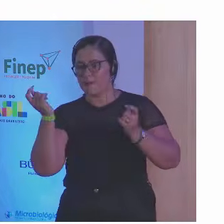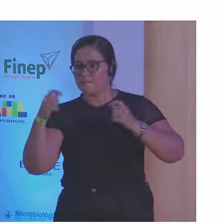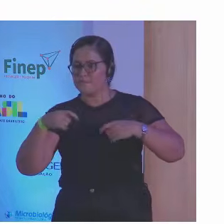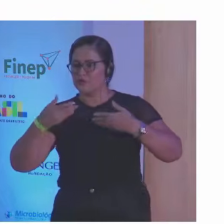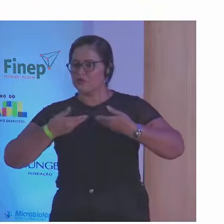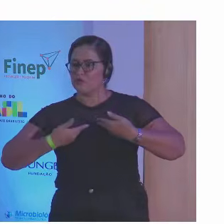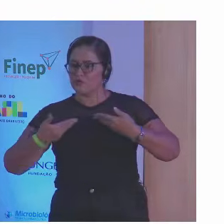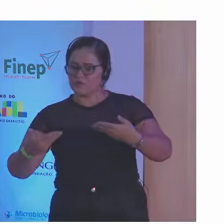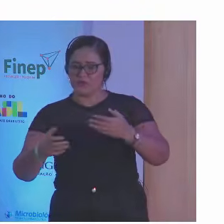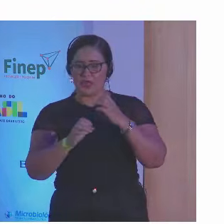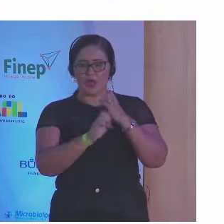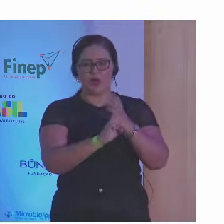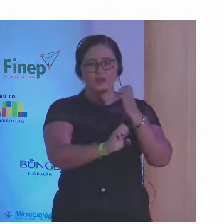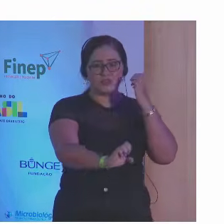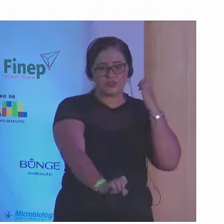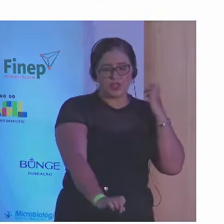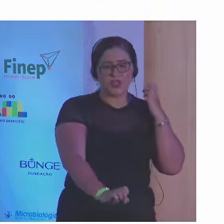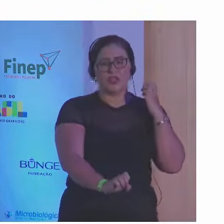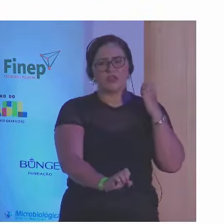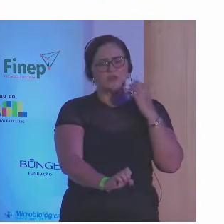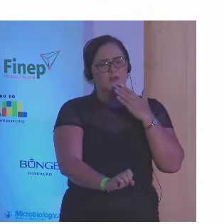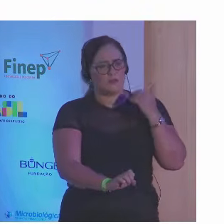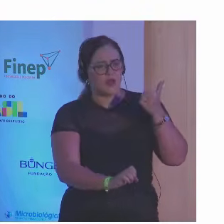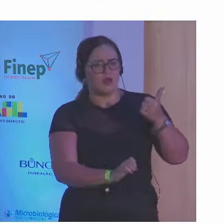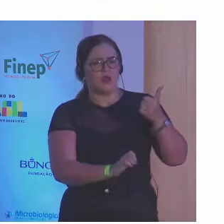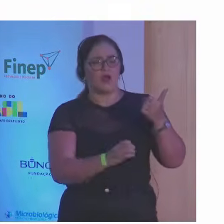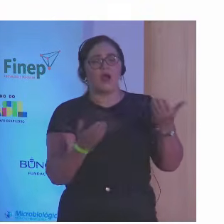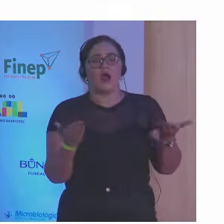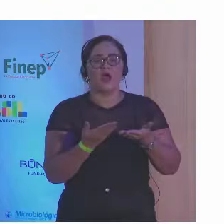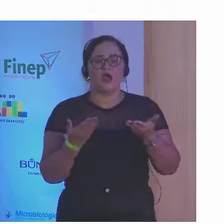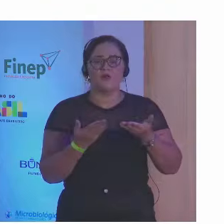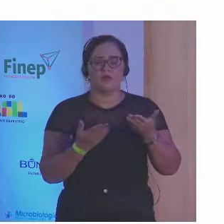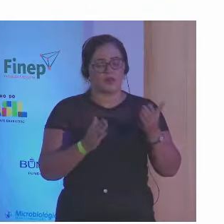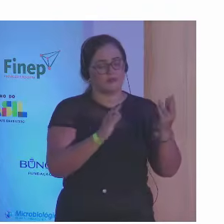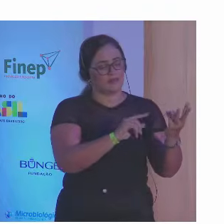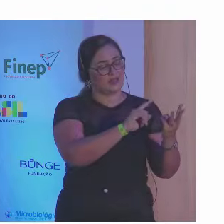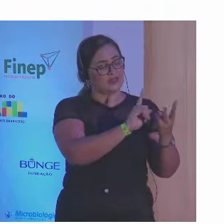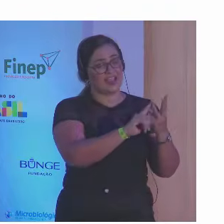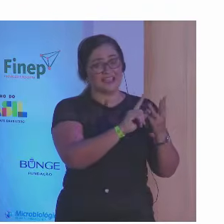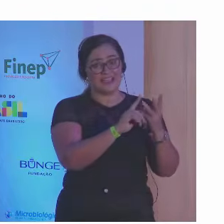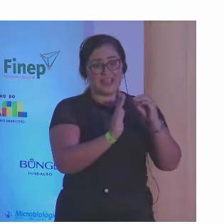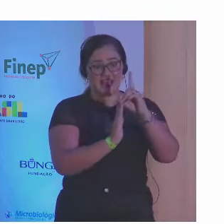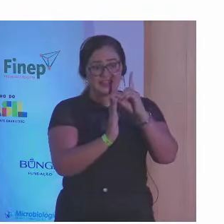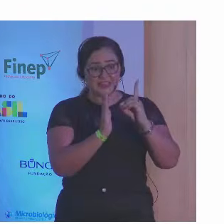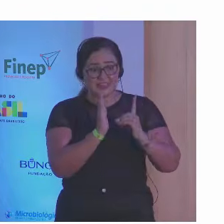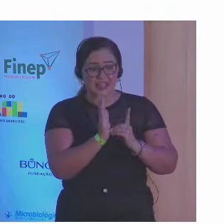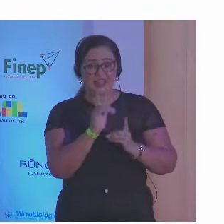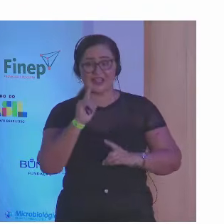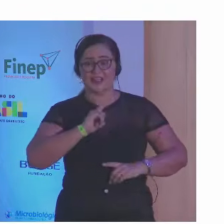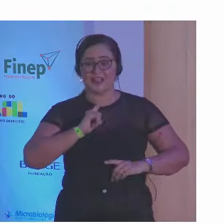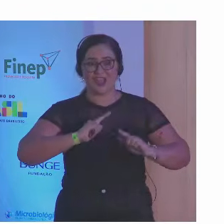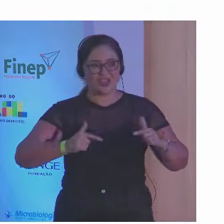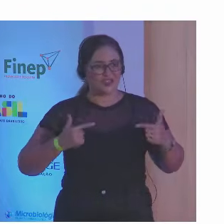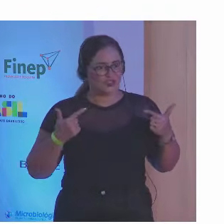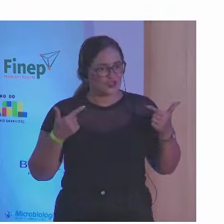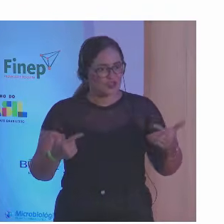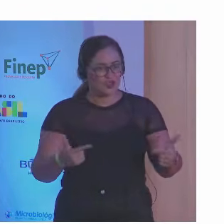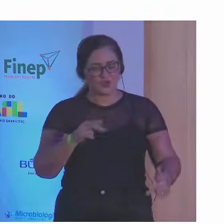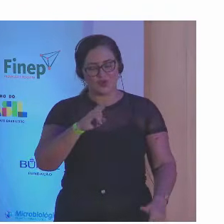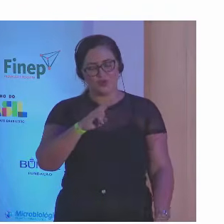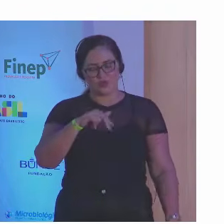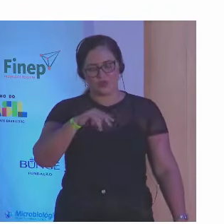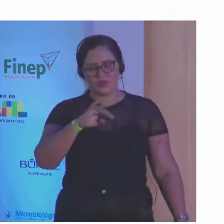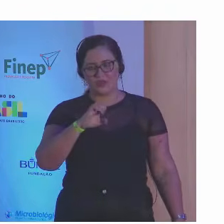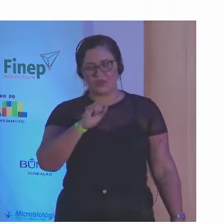more operational, and then we have other things. And we are now in the 3rd decade. We are lucky enough to have UNESCO having decided that this is a